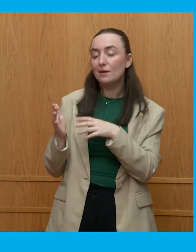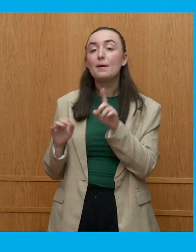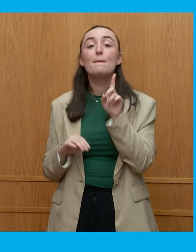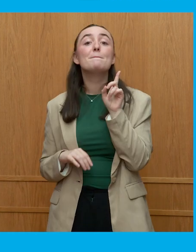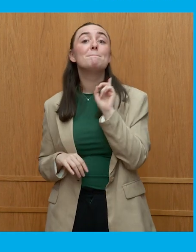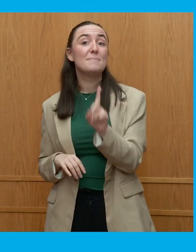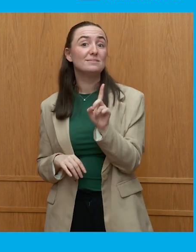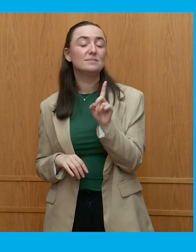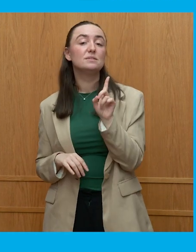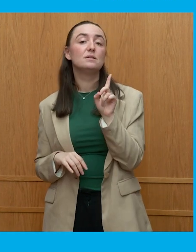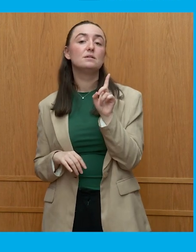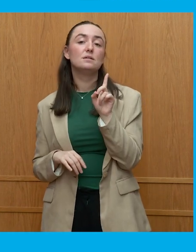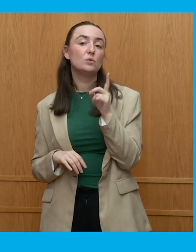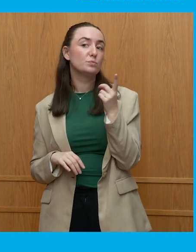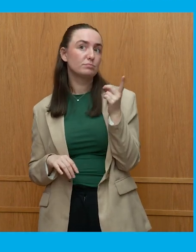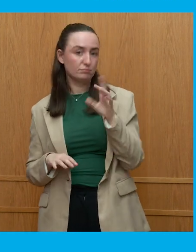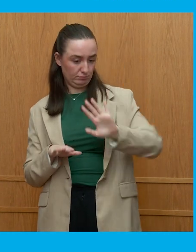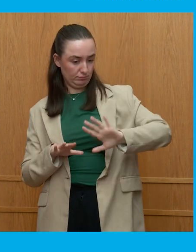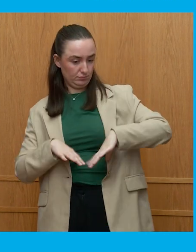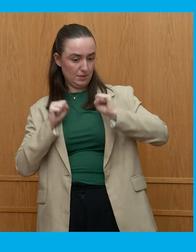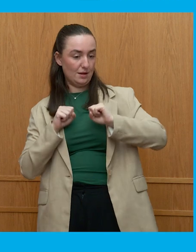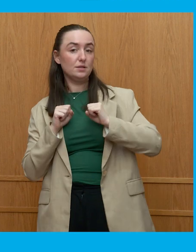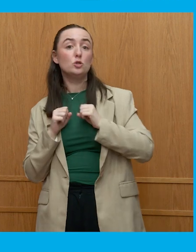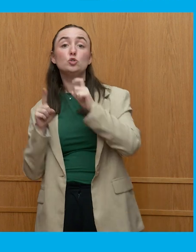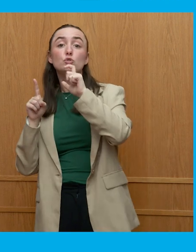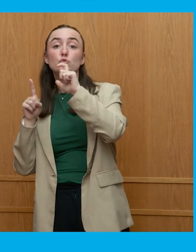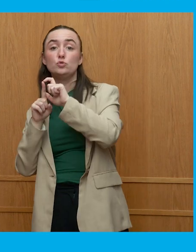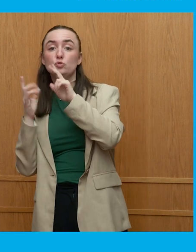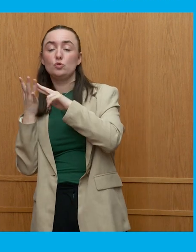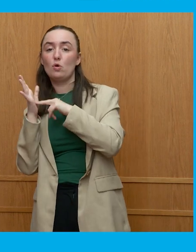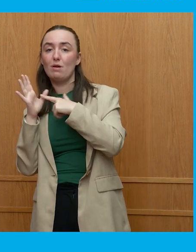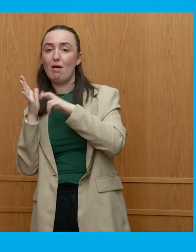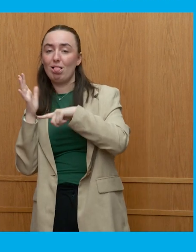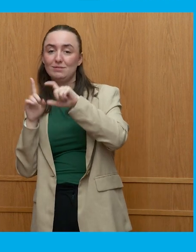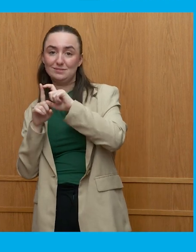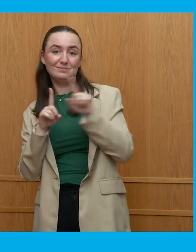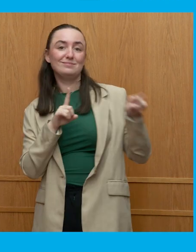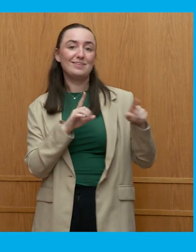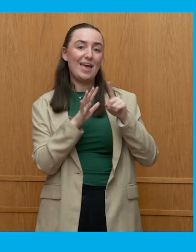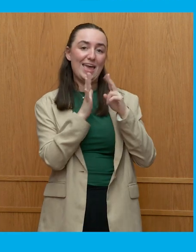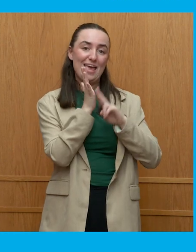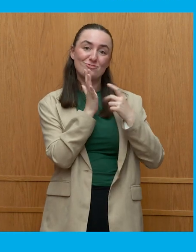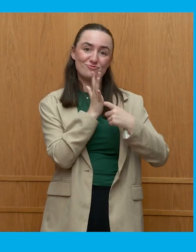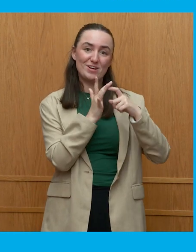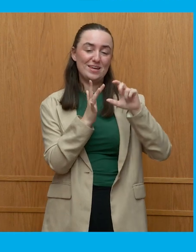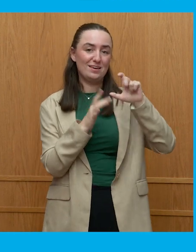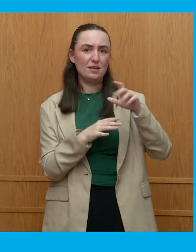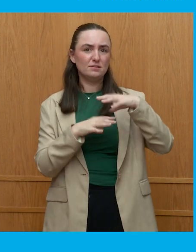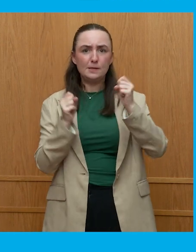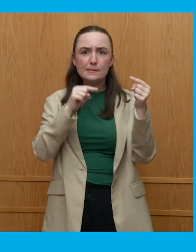at the beginning, Donald and Eric started to fight, had a quarrel, because